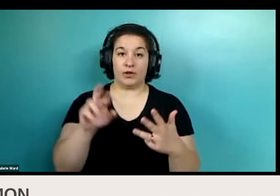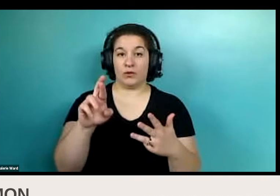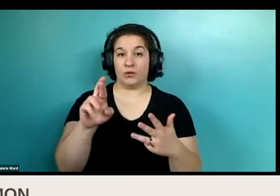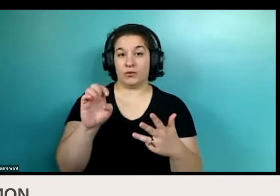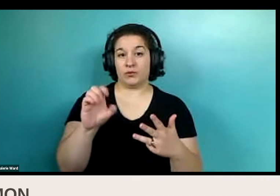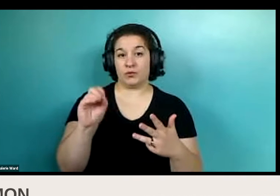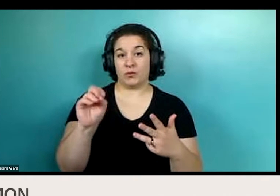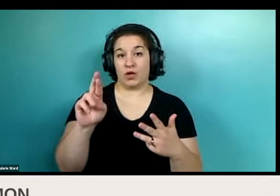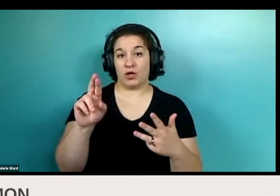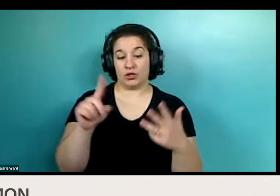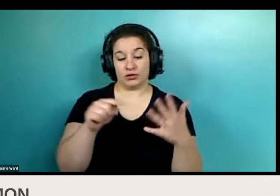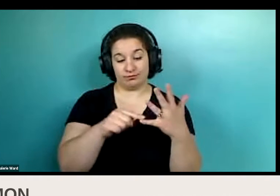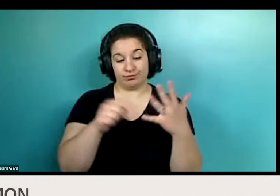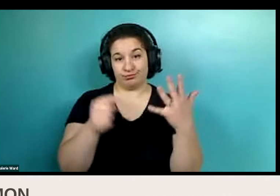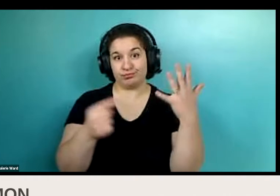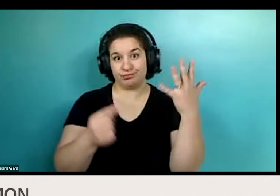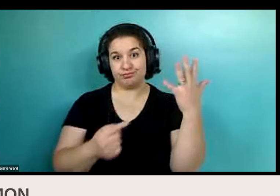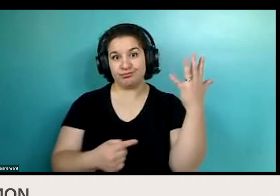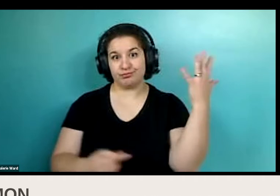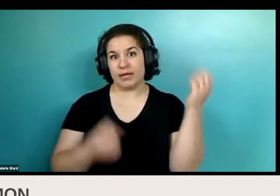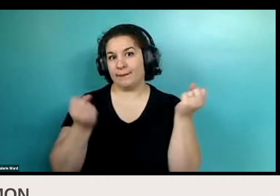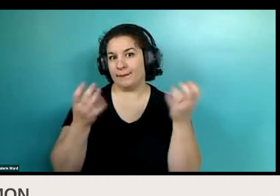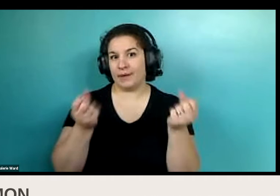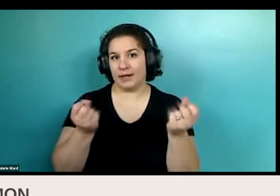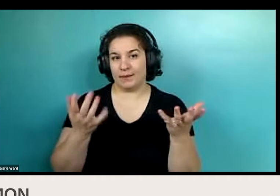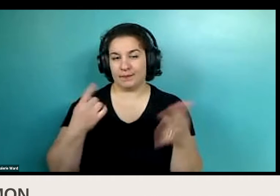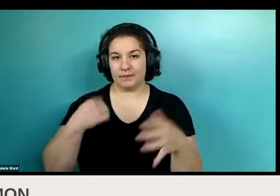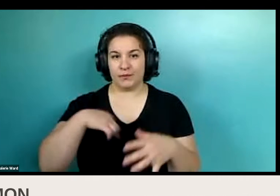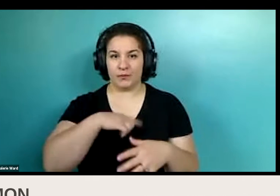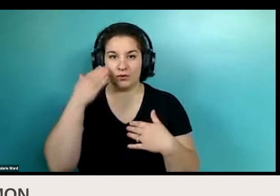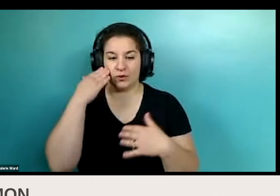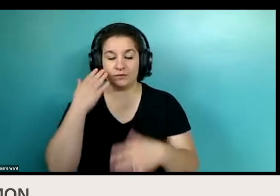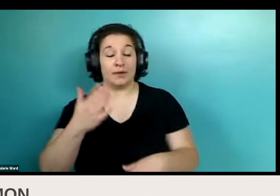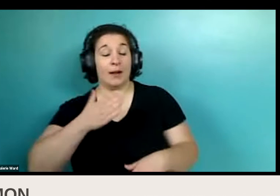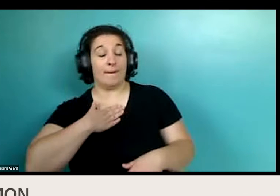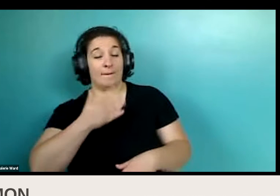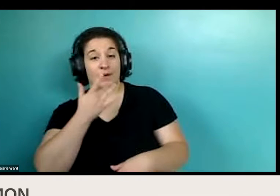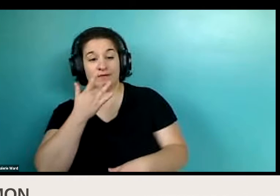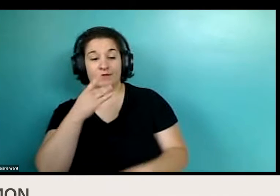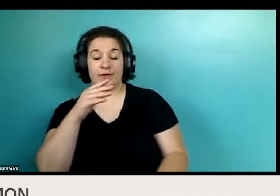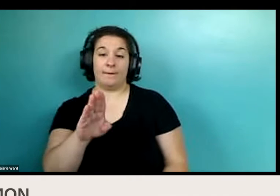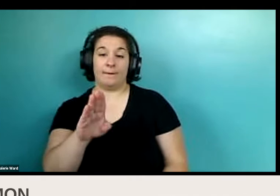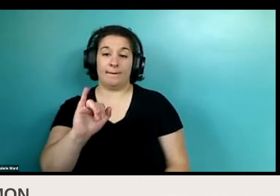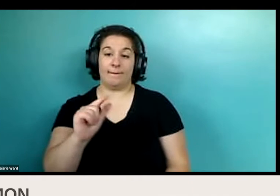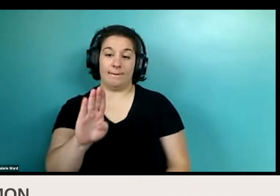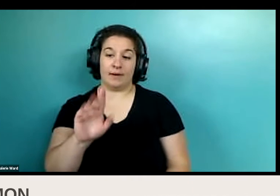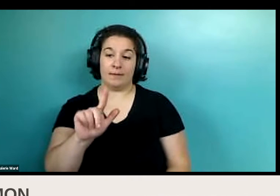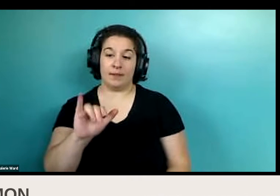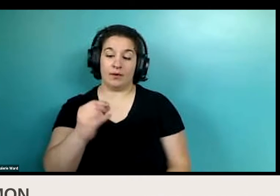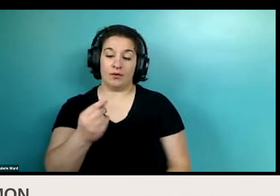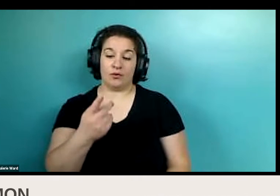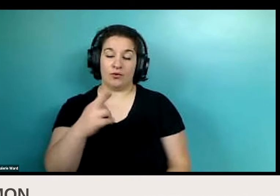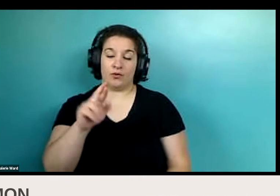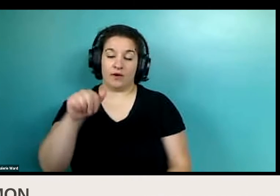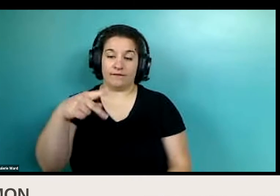going. There's all of these. There's so many of them. We all know them. My favorite is bibliographic instruction, because I can say that to any student on our